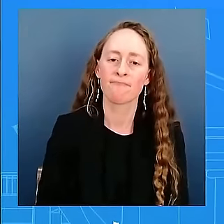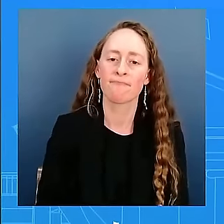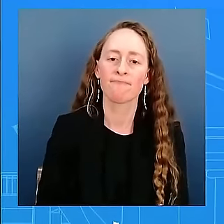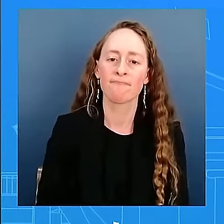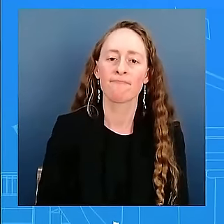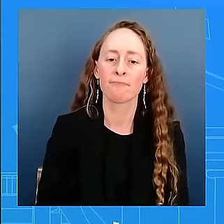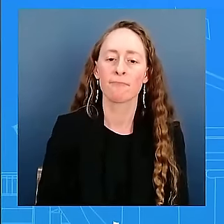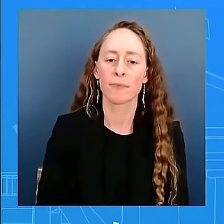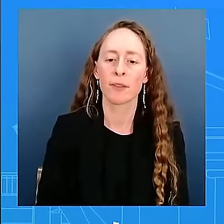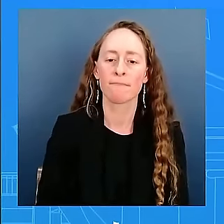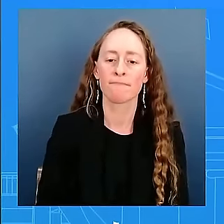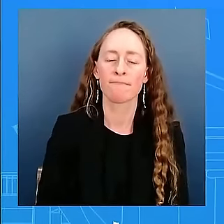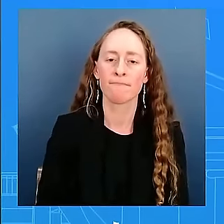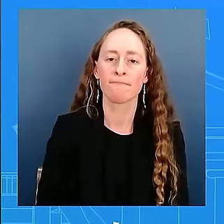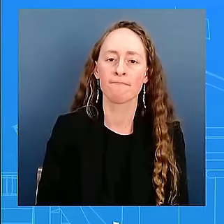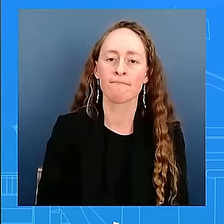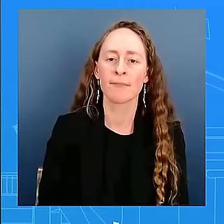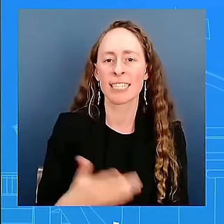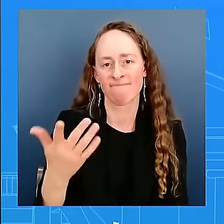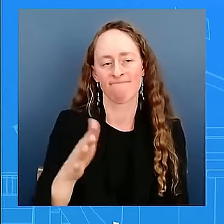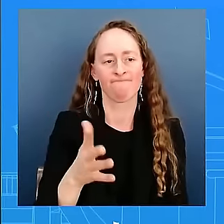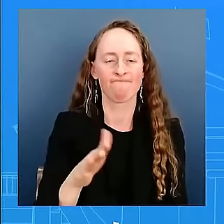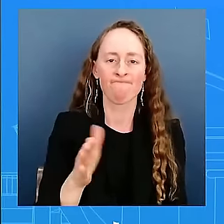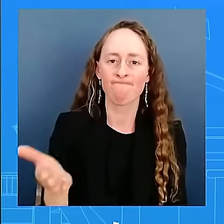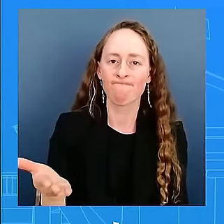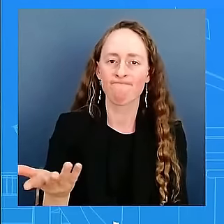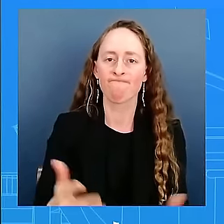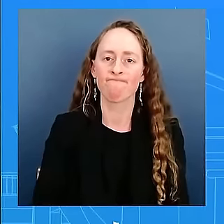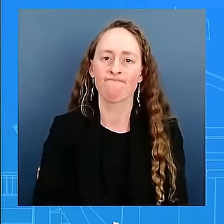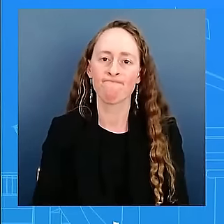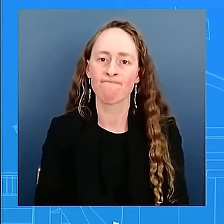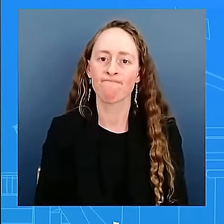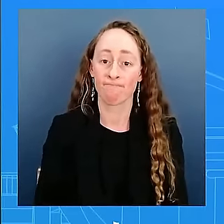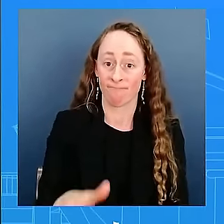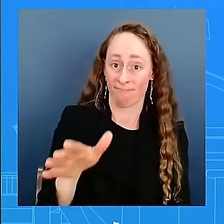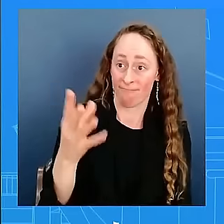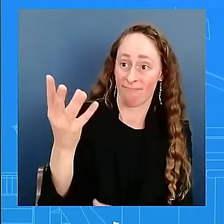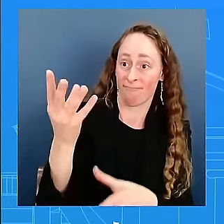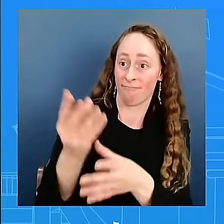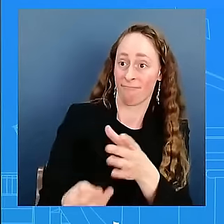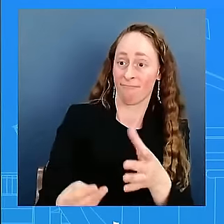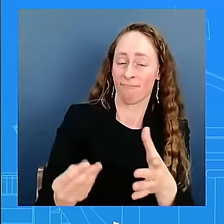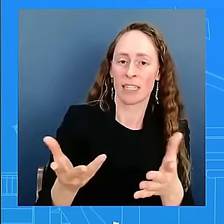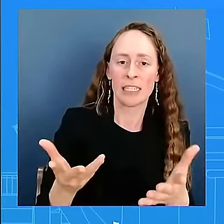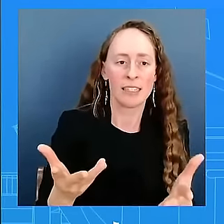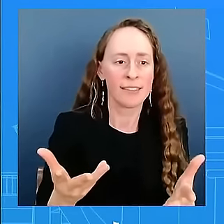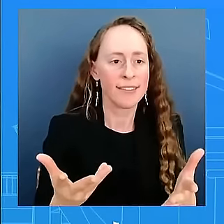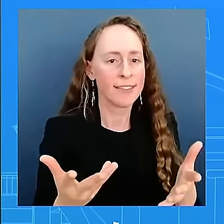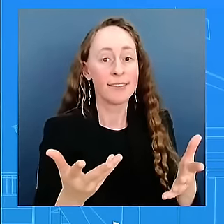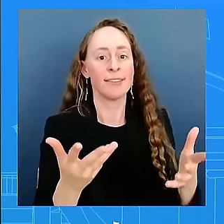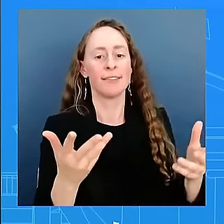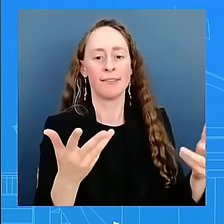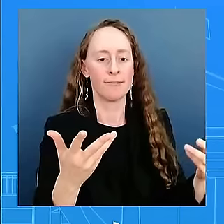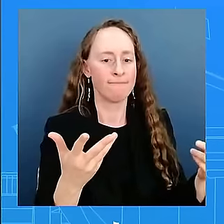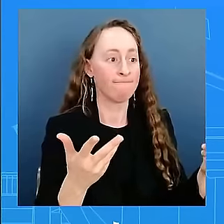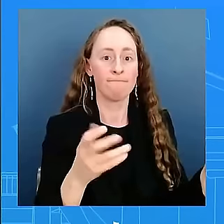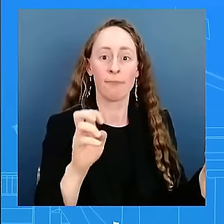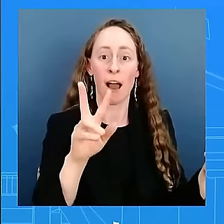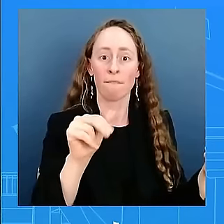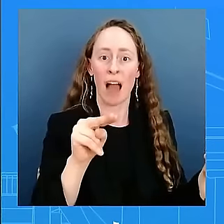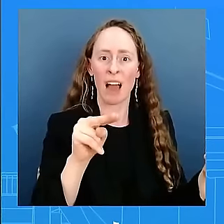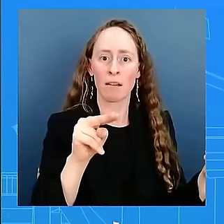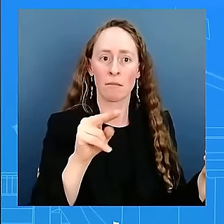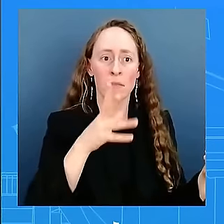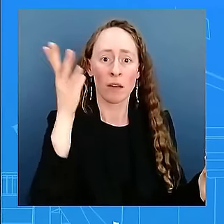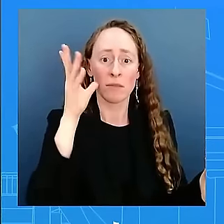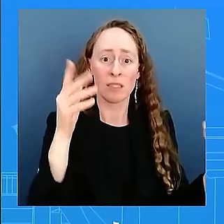In fact, on the very day that he died, I saw Evan's parents, and I told them that the president was determined to get this